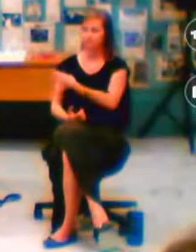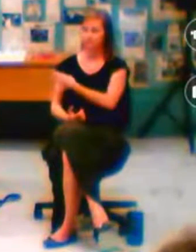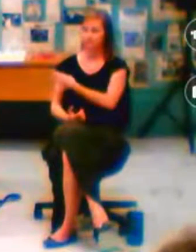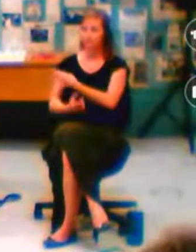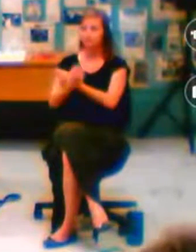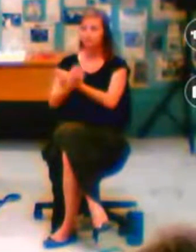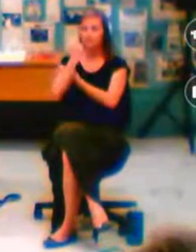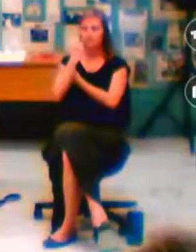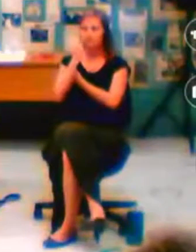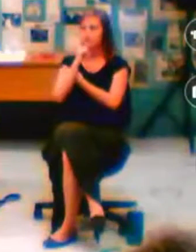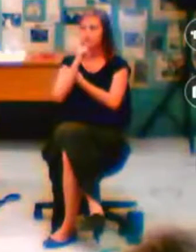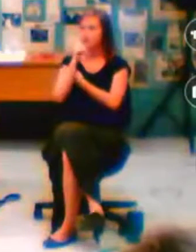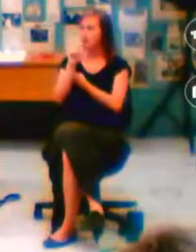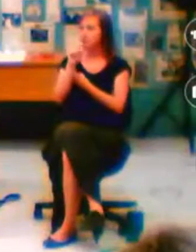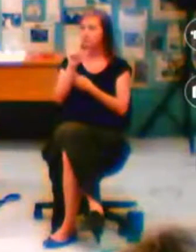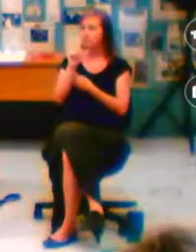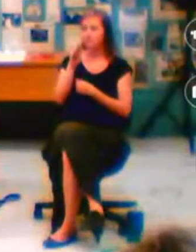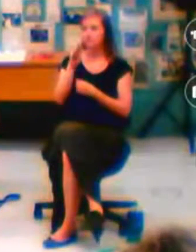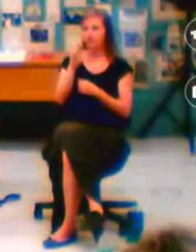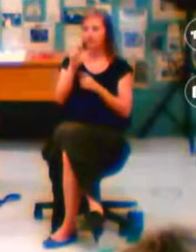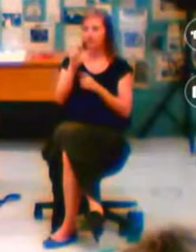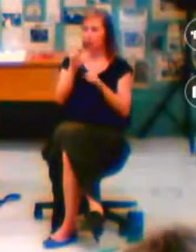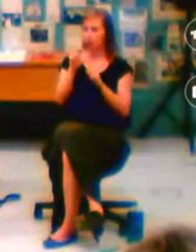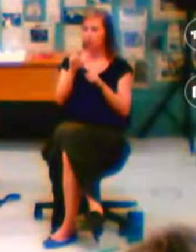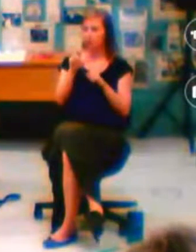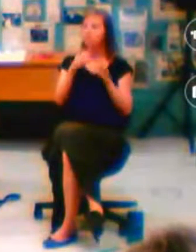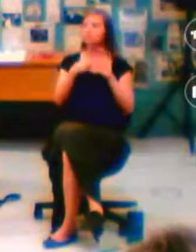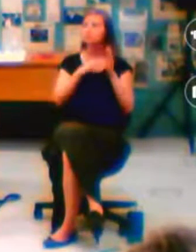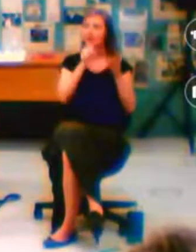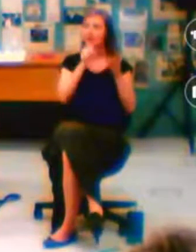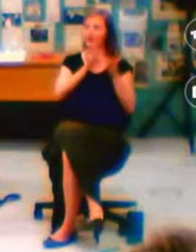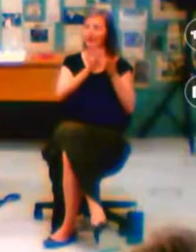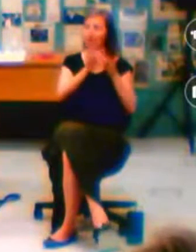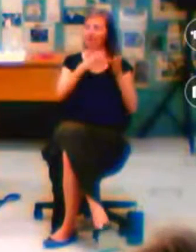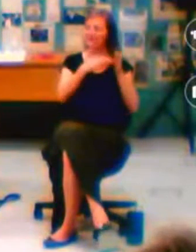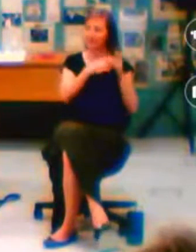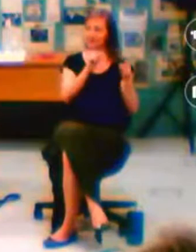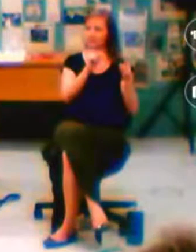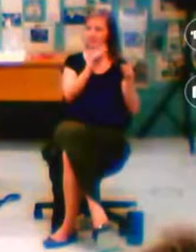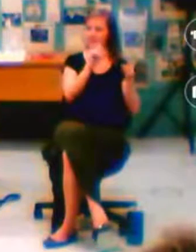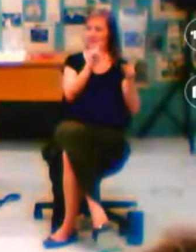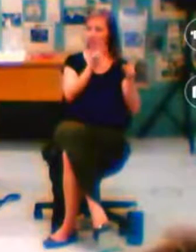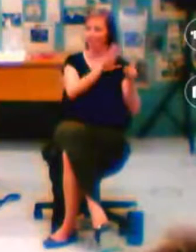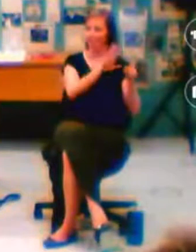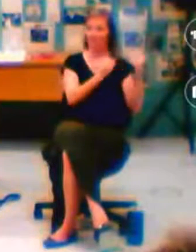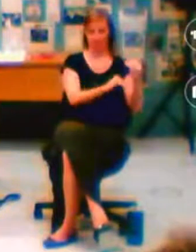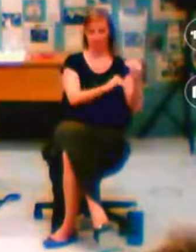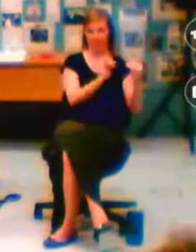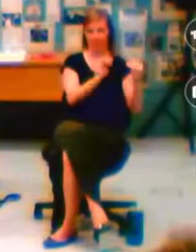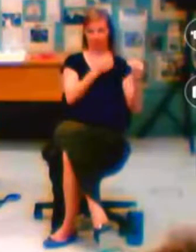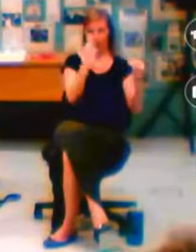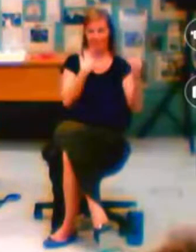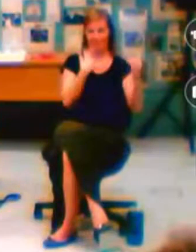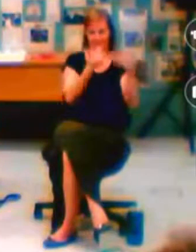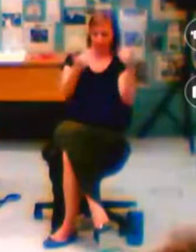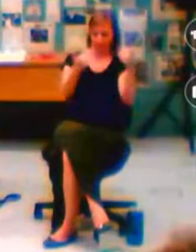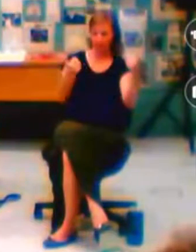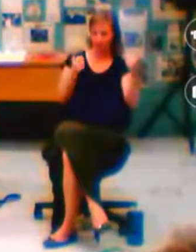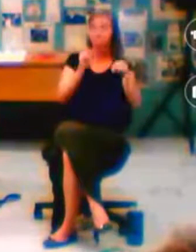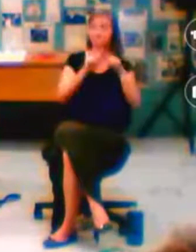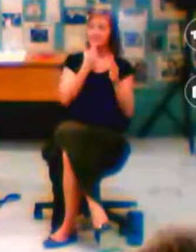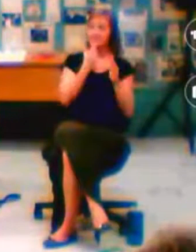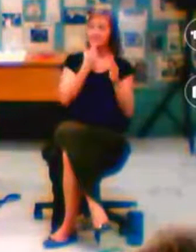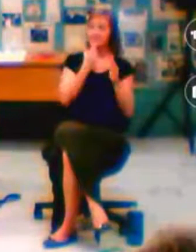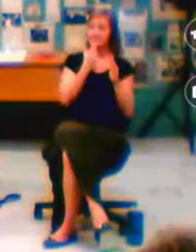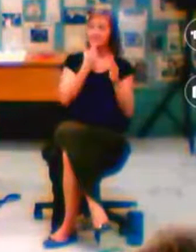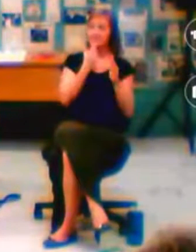is the projections or what are the potential costs in the future to taxpayers? So it's